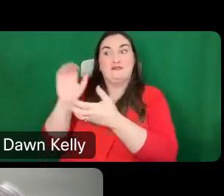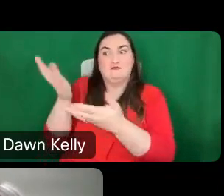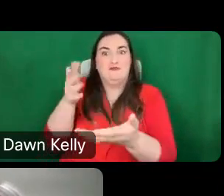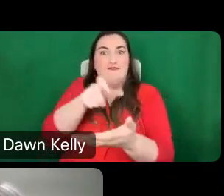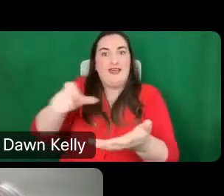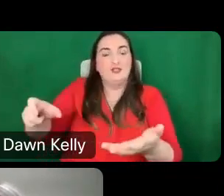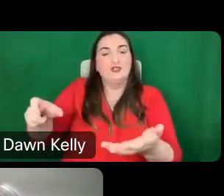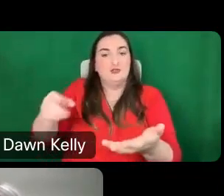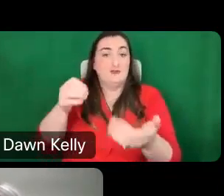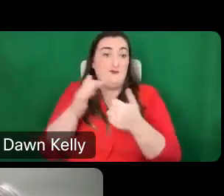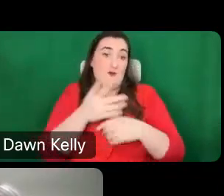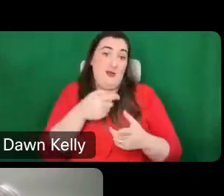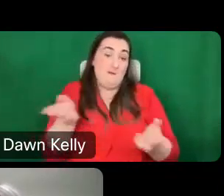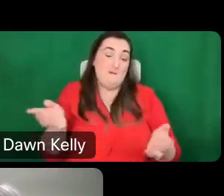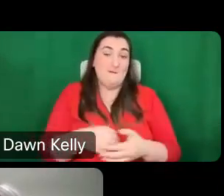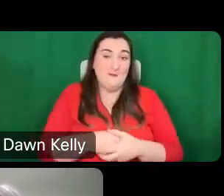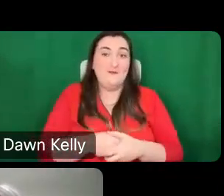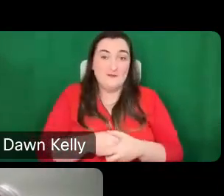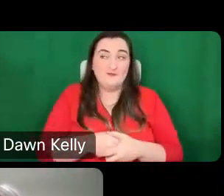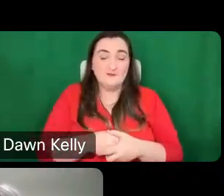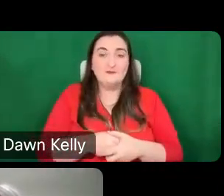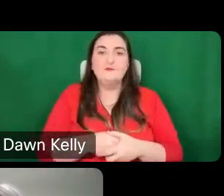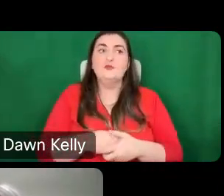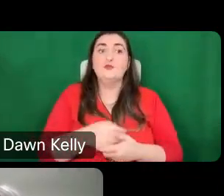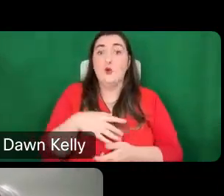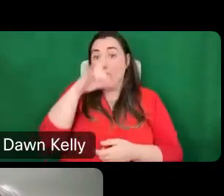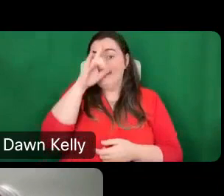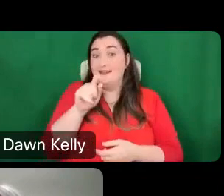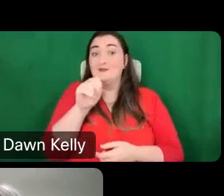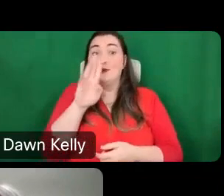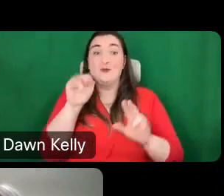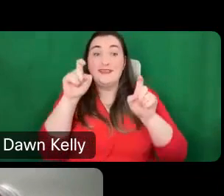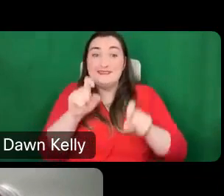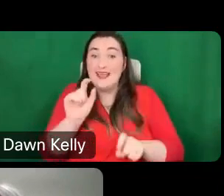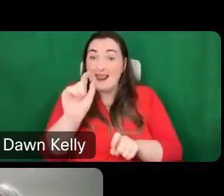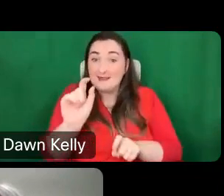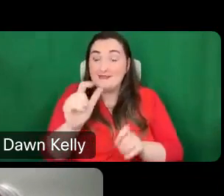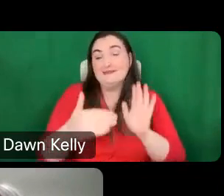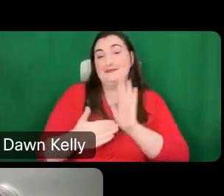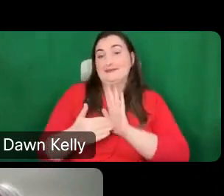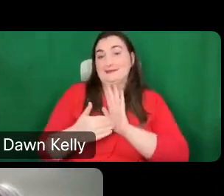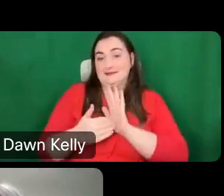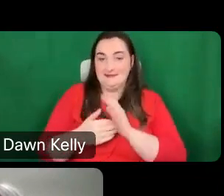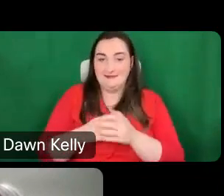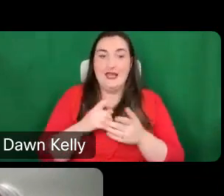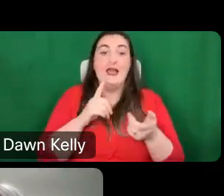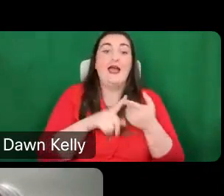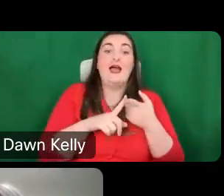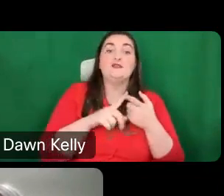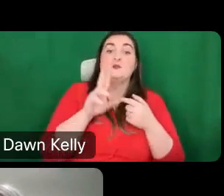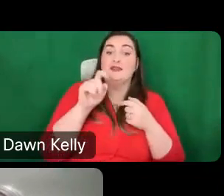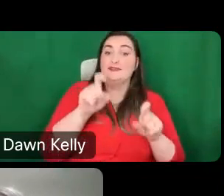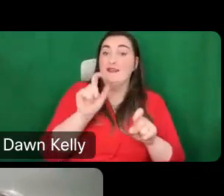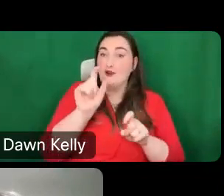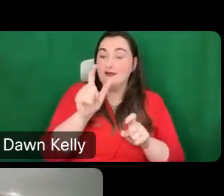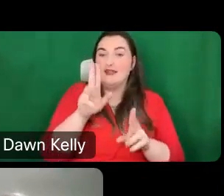great, Tony. Thank you very much. And I hope maybe you can stay with us for a little bit if you can. And Bernie, you're going to stay with us as well.